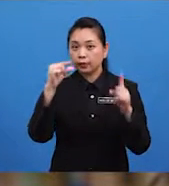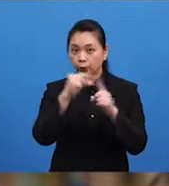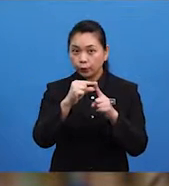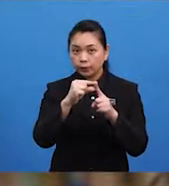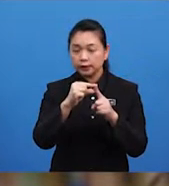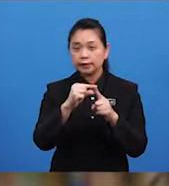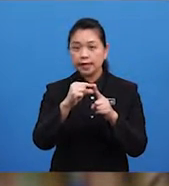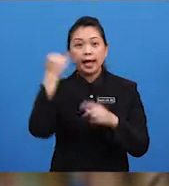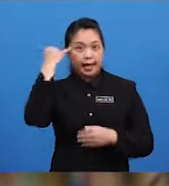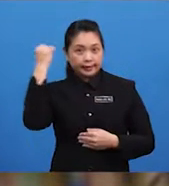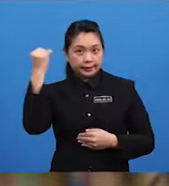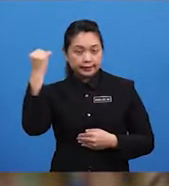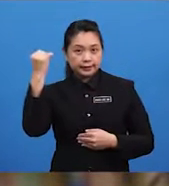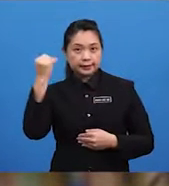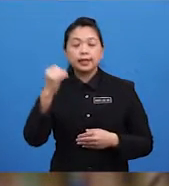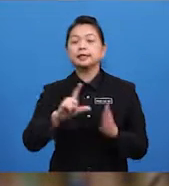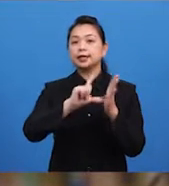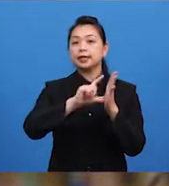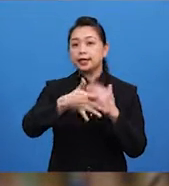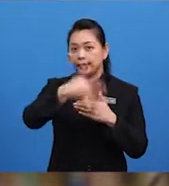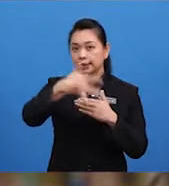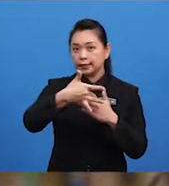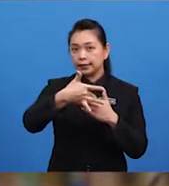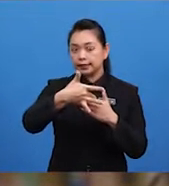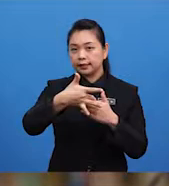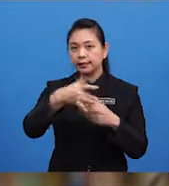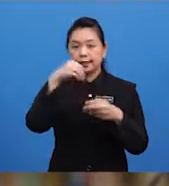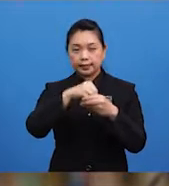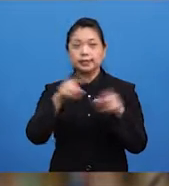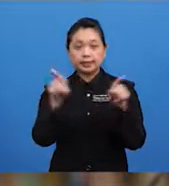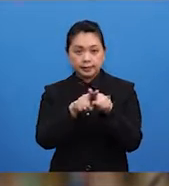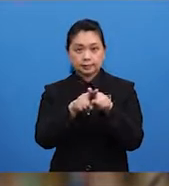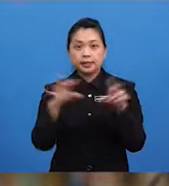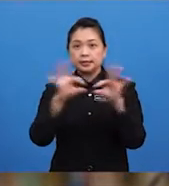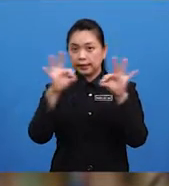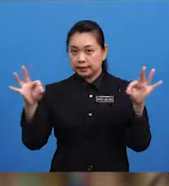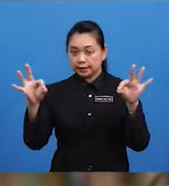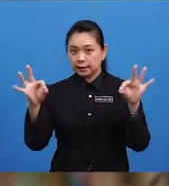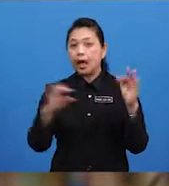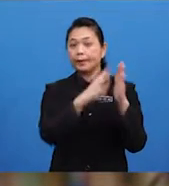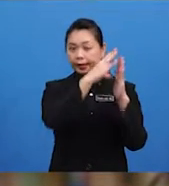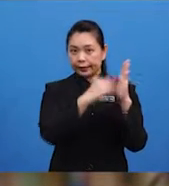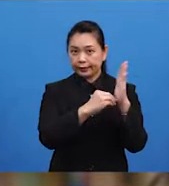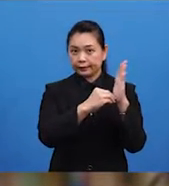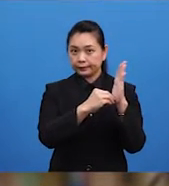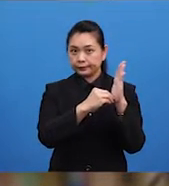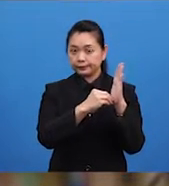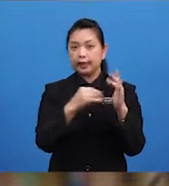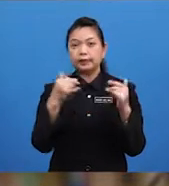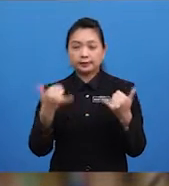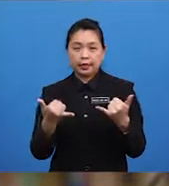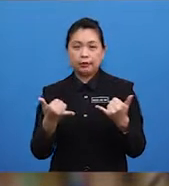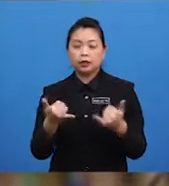phrase which had been earlier stated in the same sentence, text, paragraph, passage, or in this case,